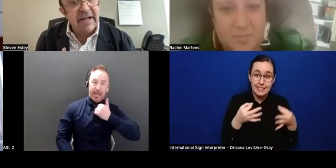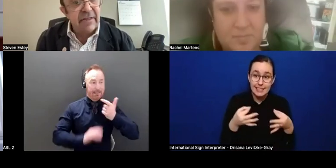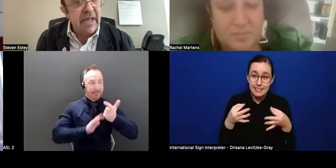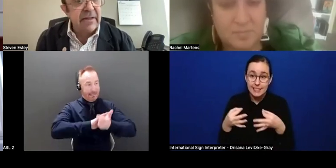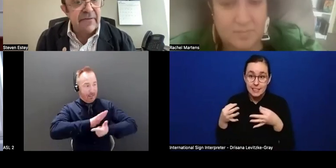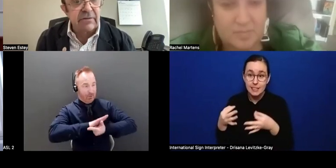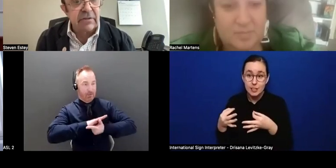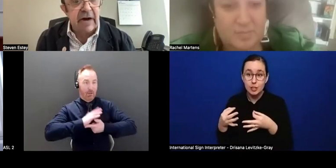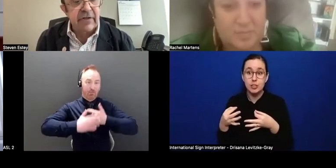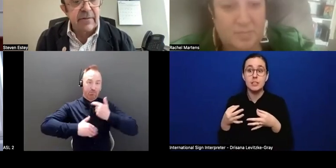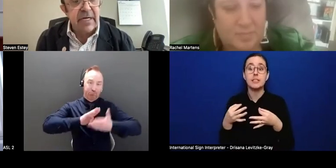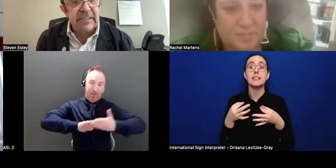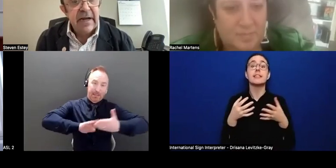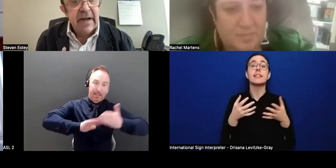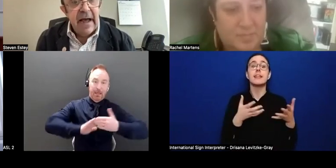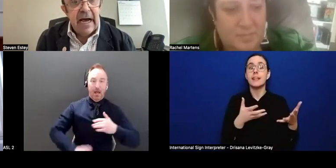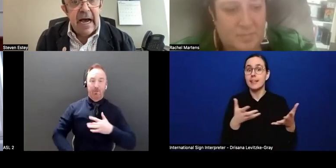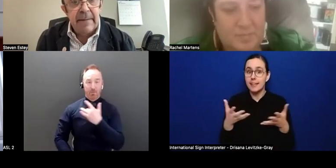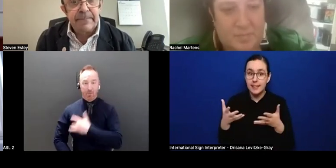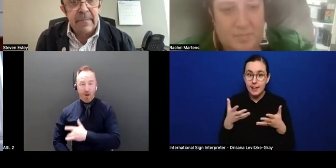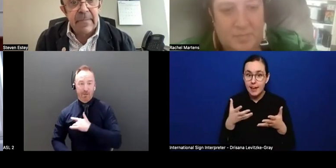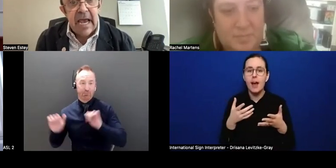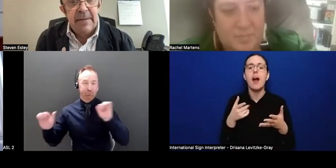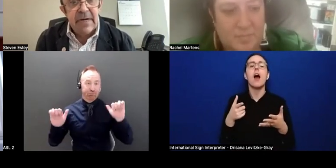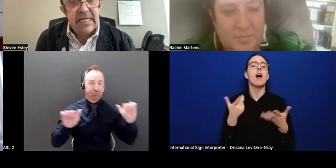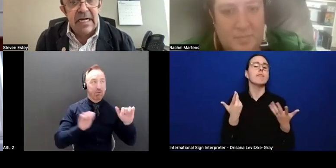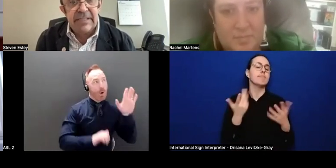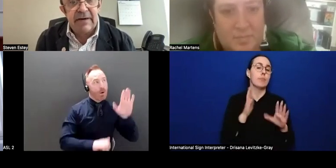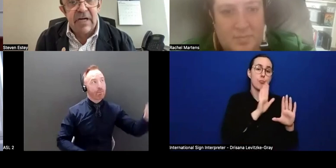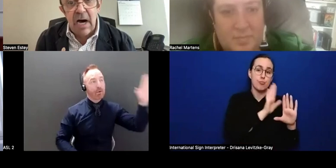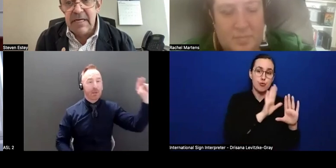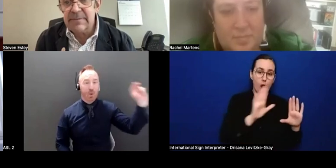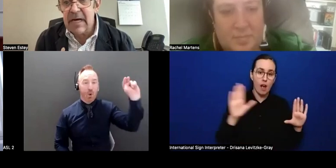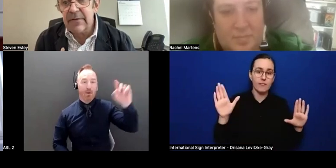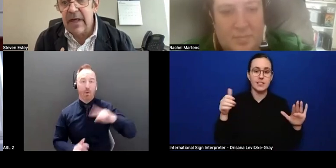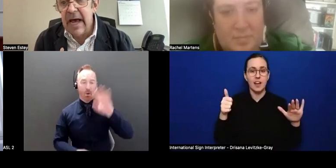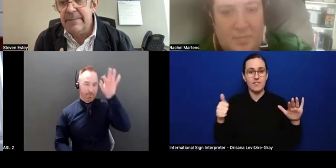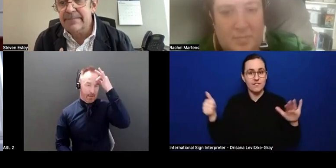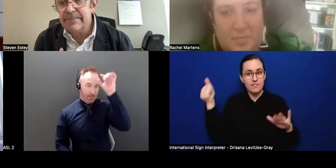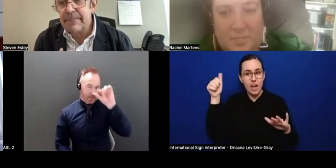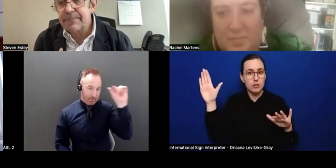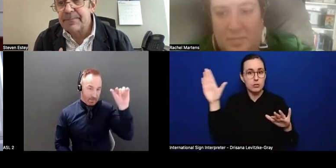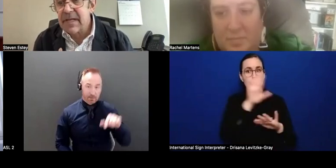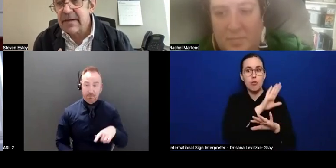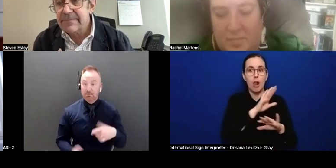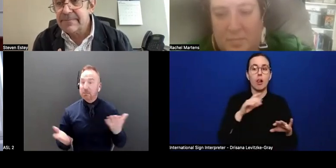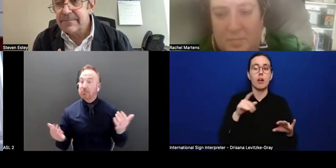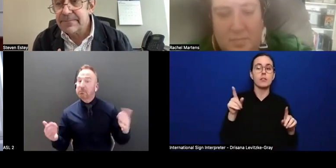provinces and the federal government. Anybody else have a comment about that?